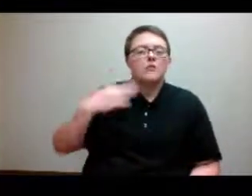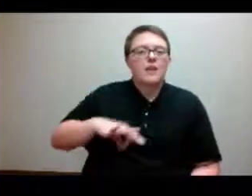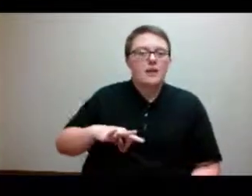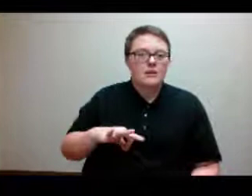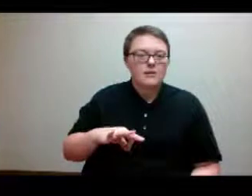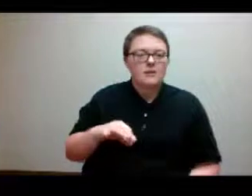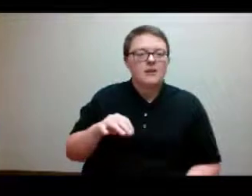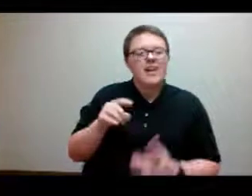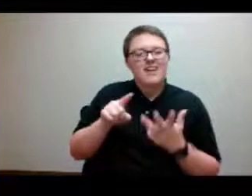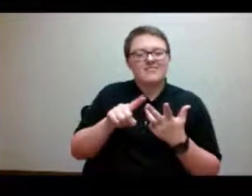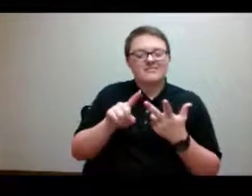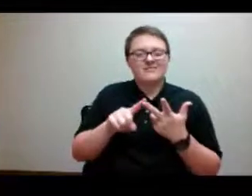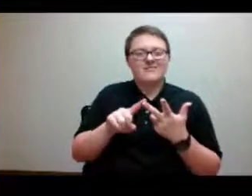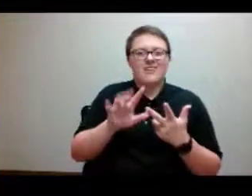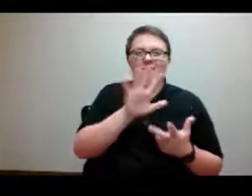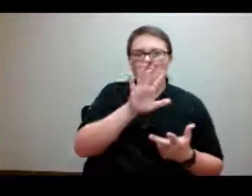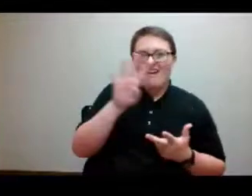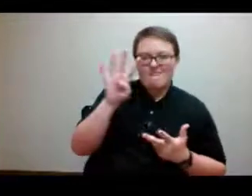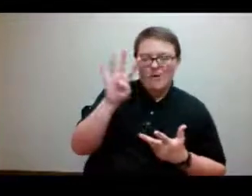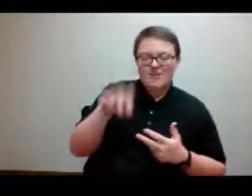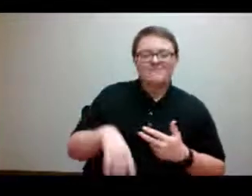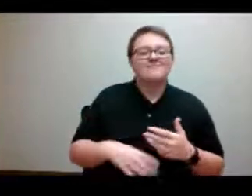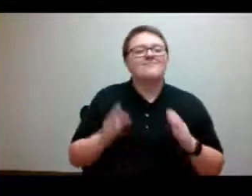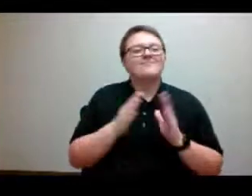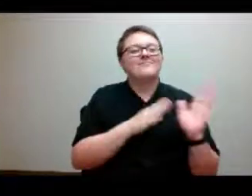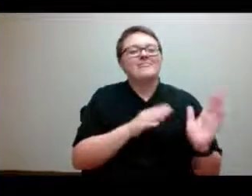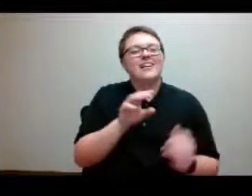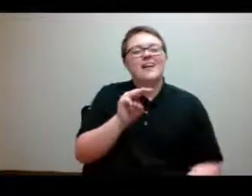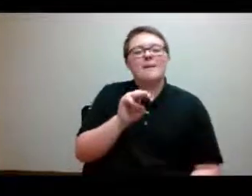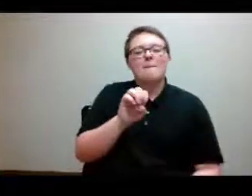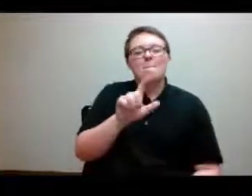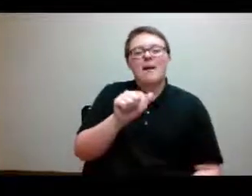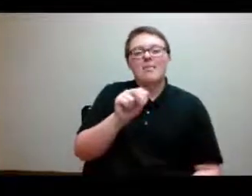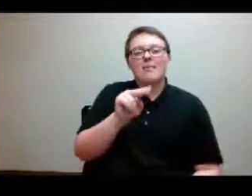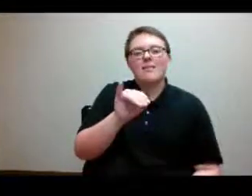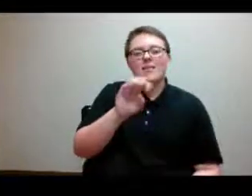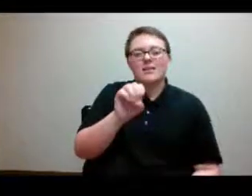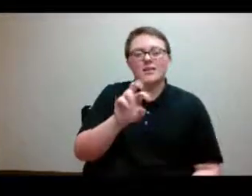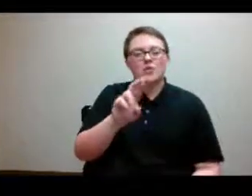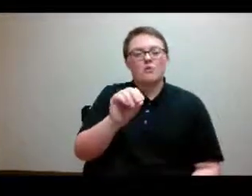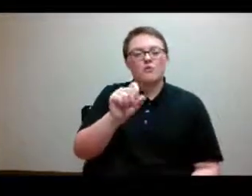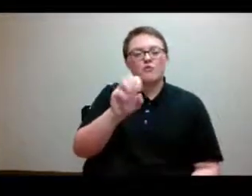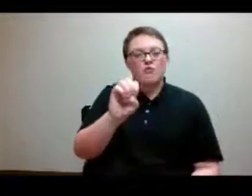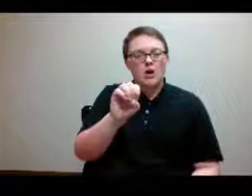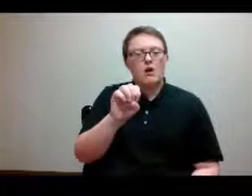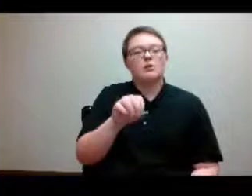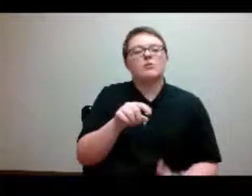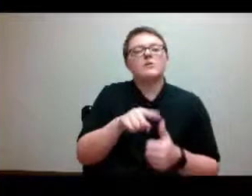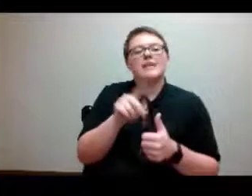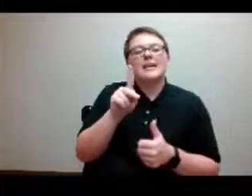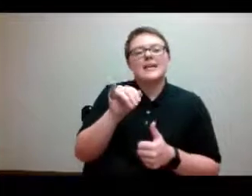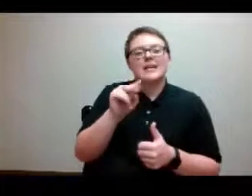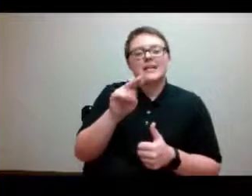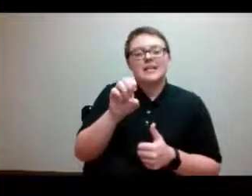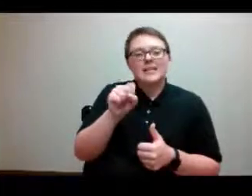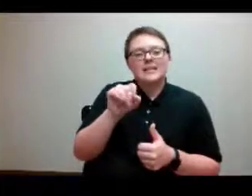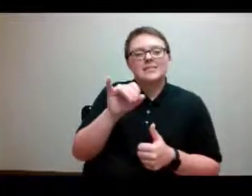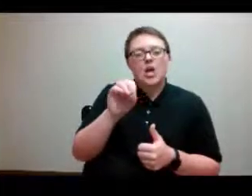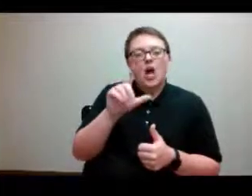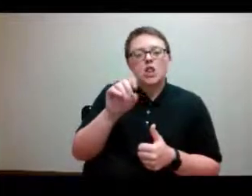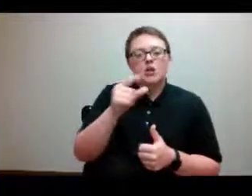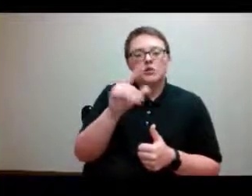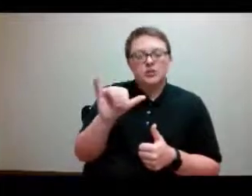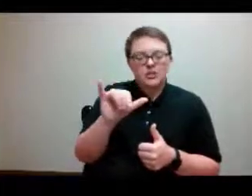In kinesiology, Melanie Rose is joining us. Melanie can play almost any song by ear